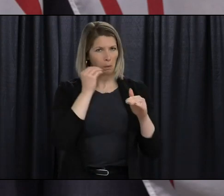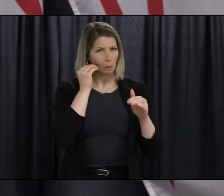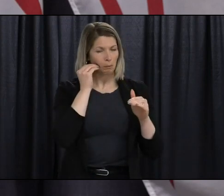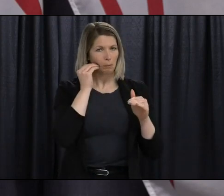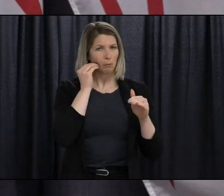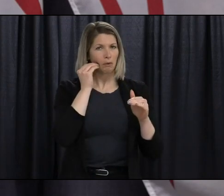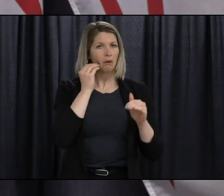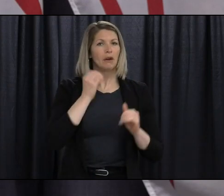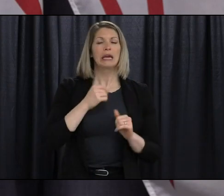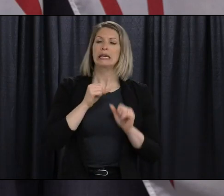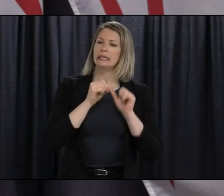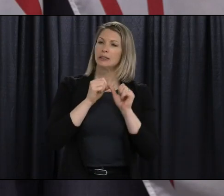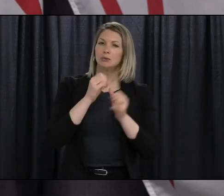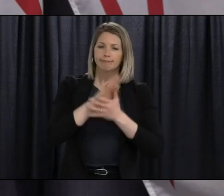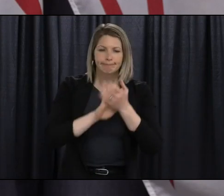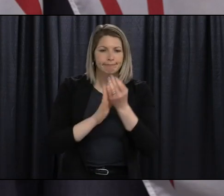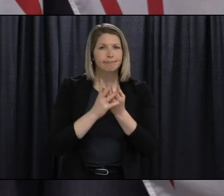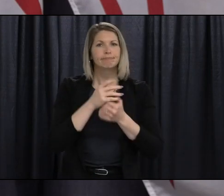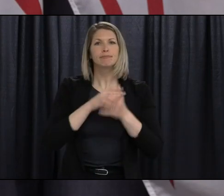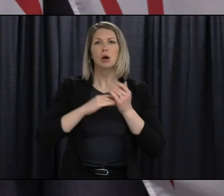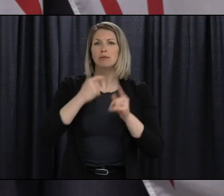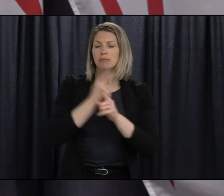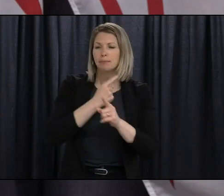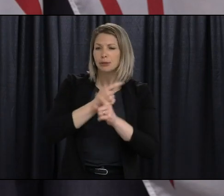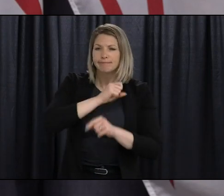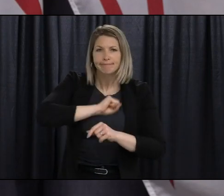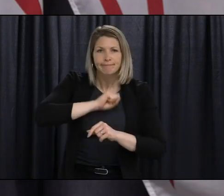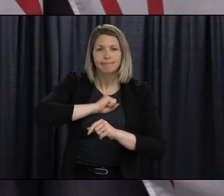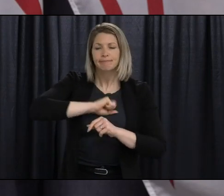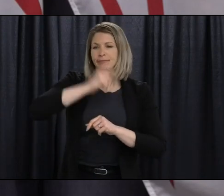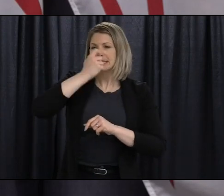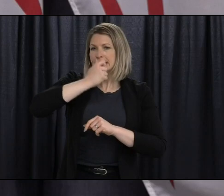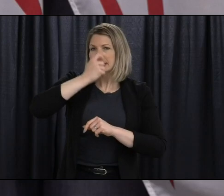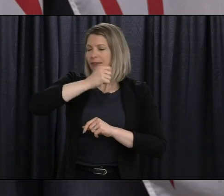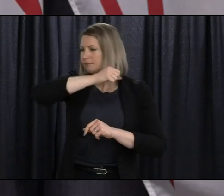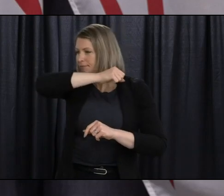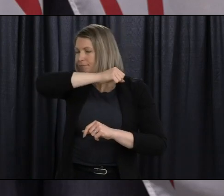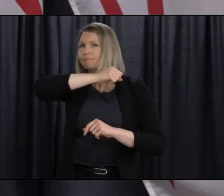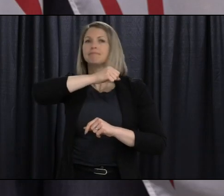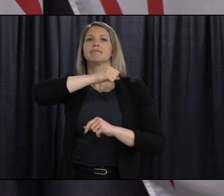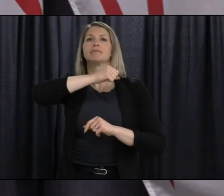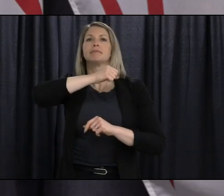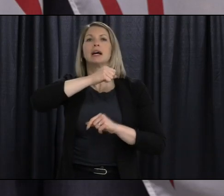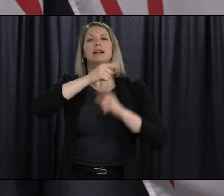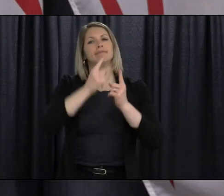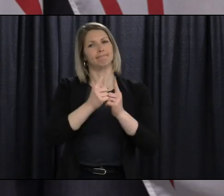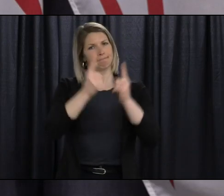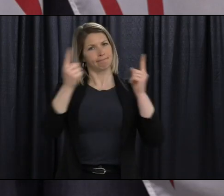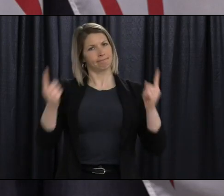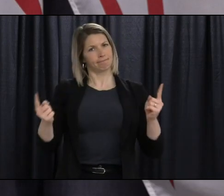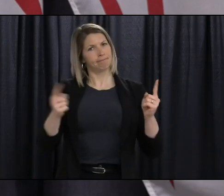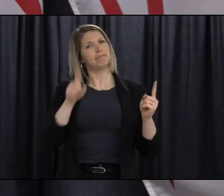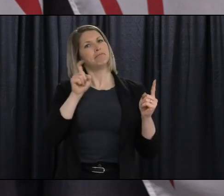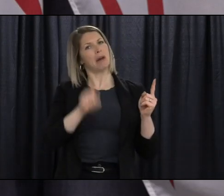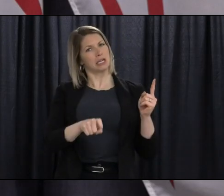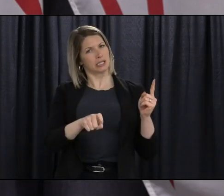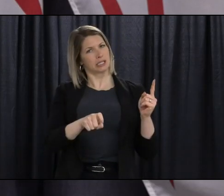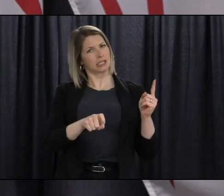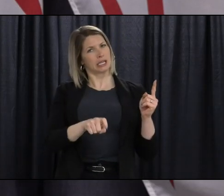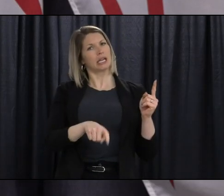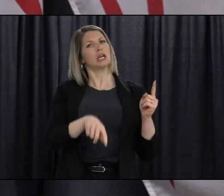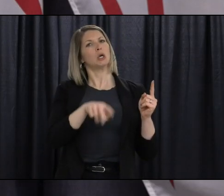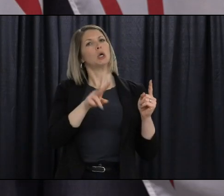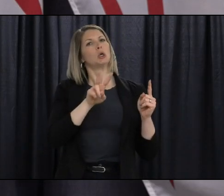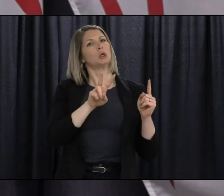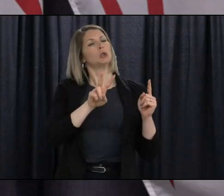proper cough and sneeze etiquette. Wash your hands often and well. Maintain a safe physical distance of at least 2 arms